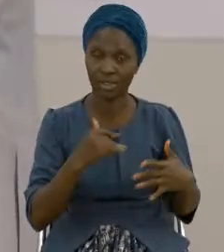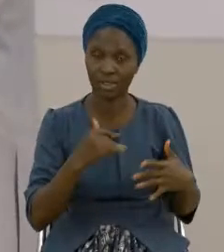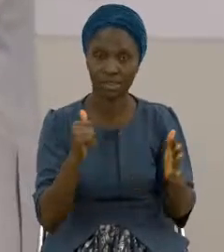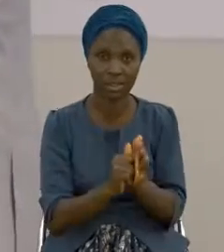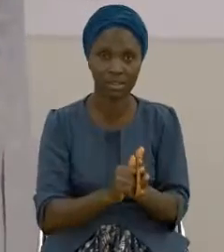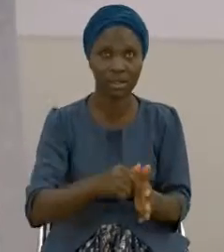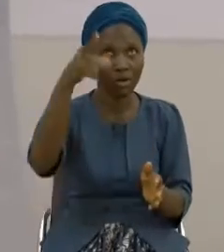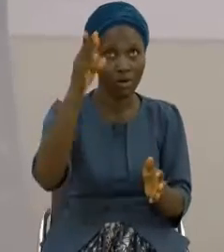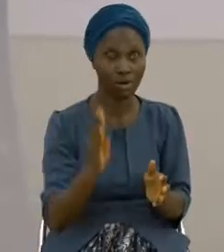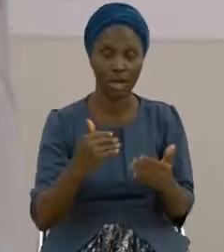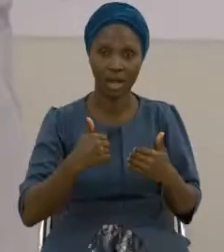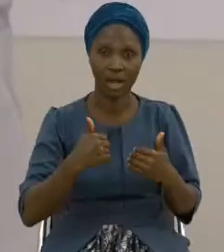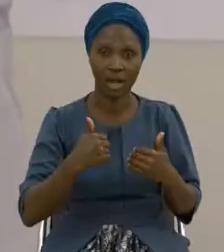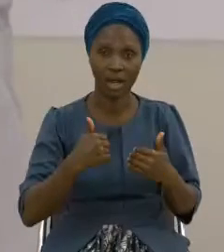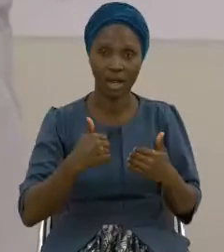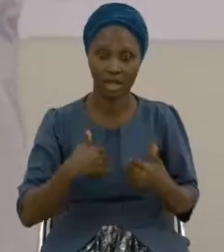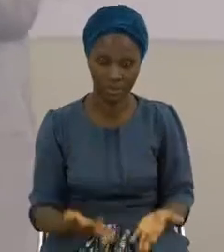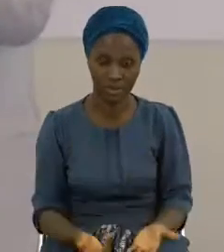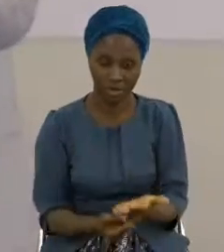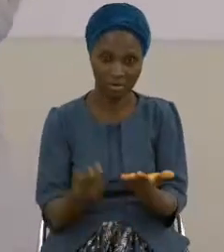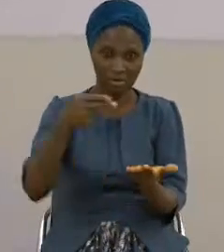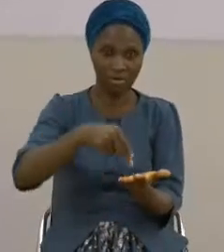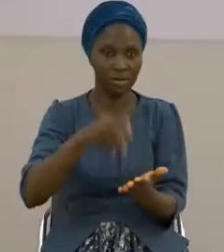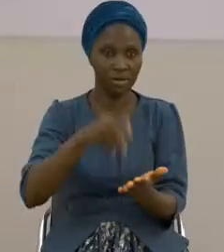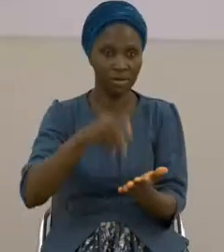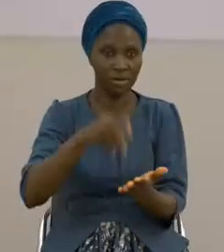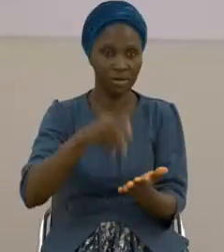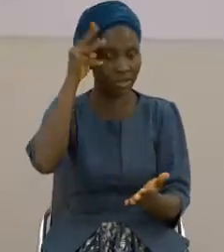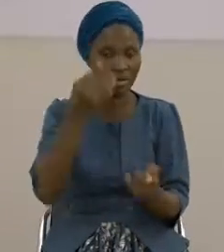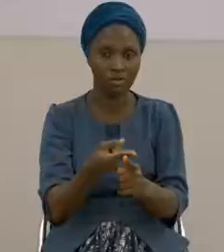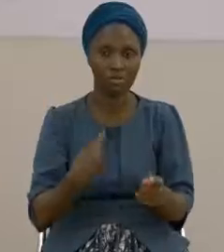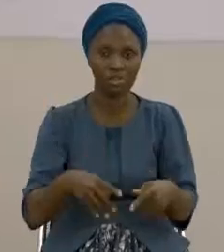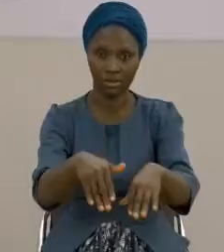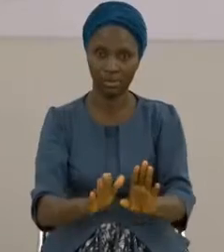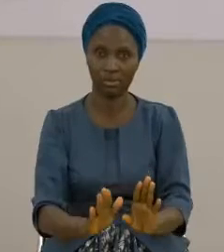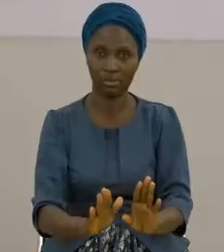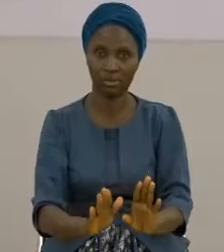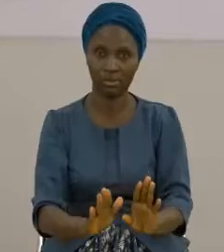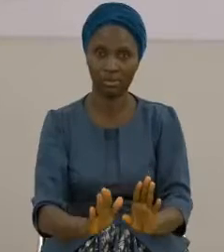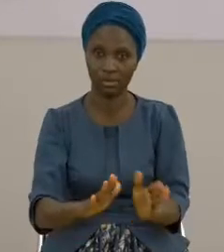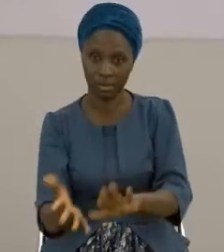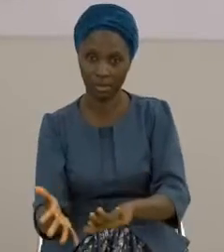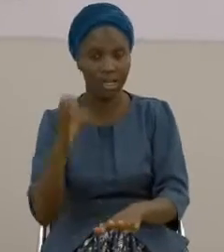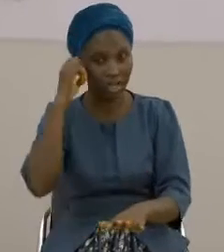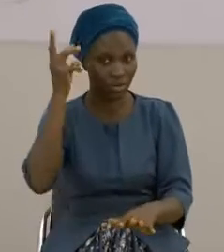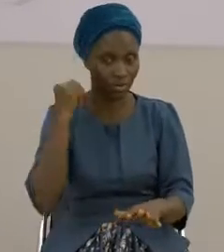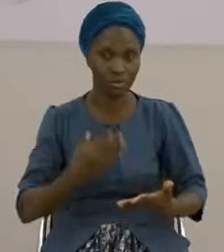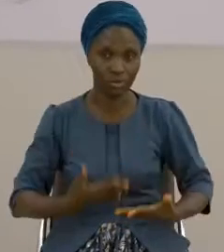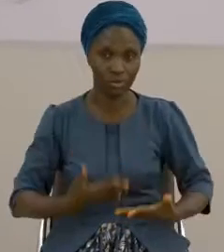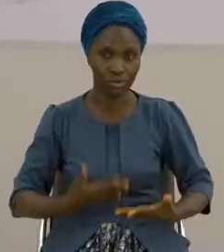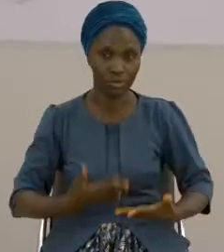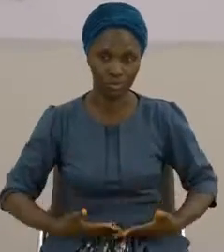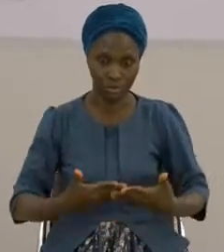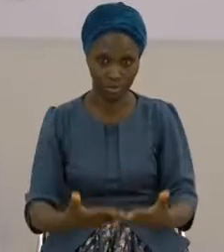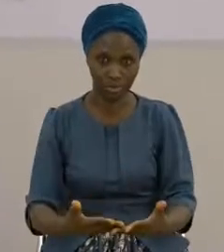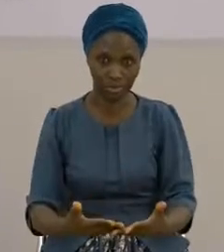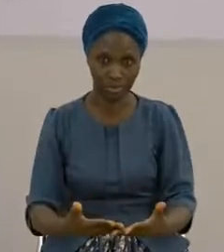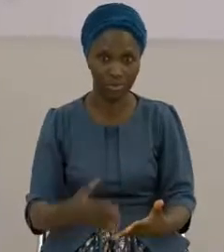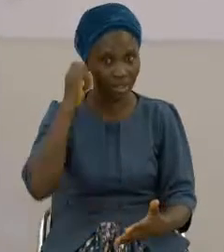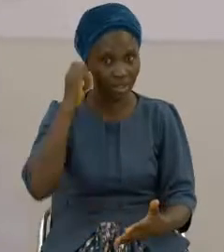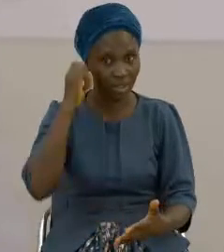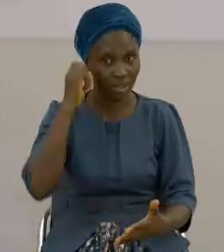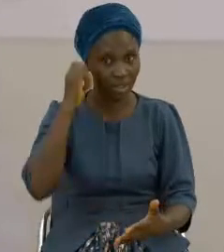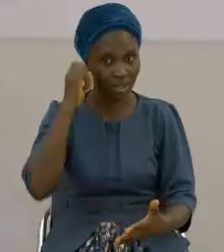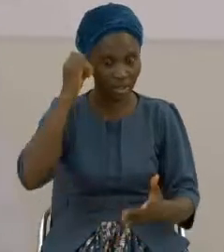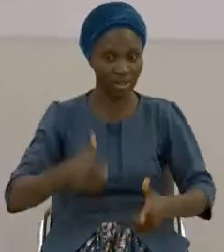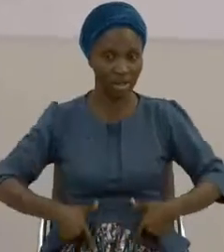from the dead. He was born, that's not the end. He lived a perfect, righteous, holy life, that's